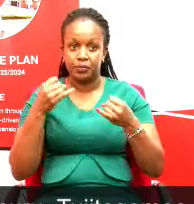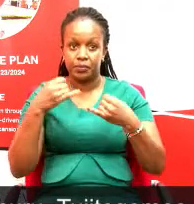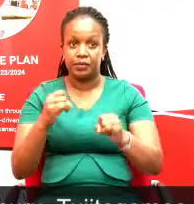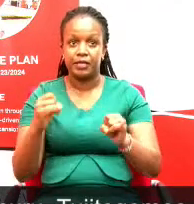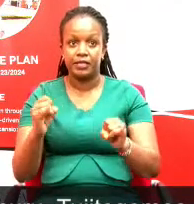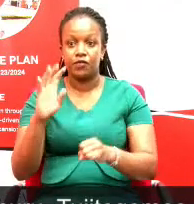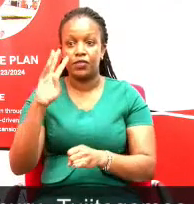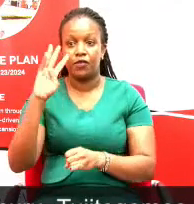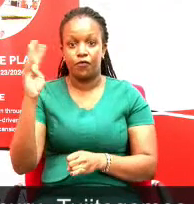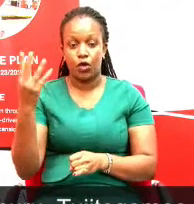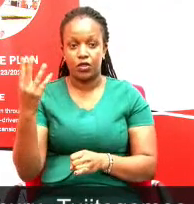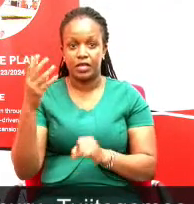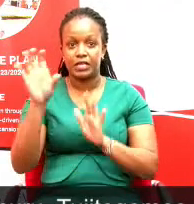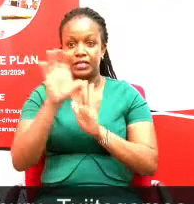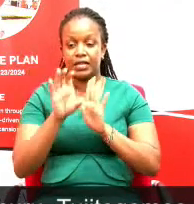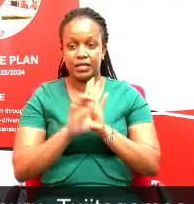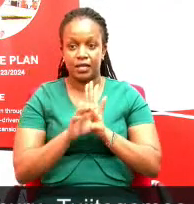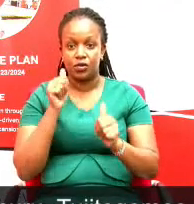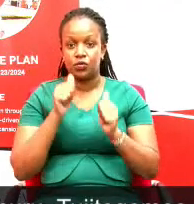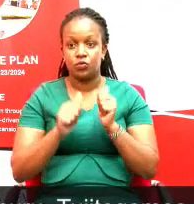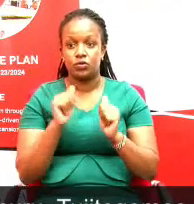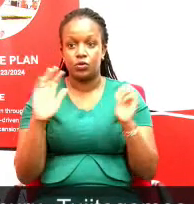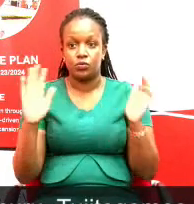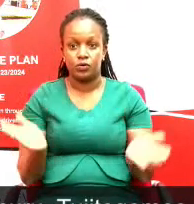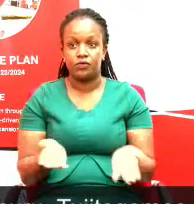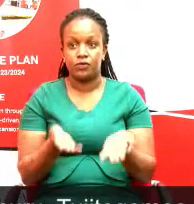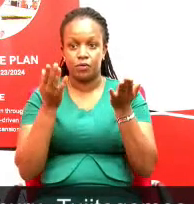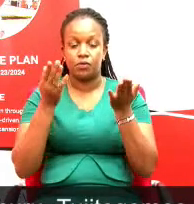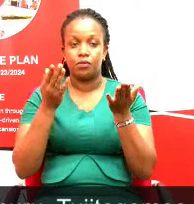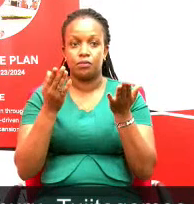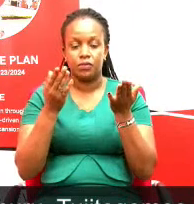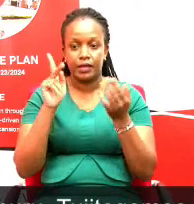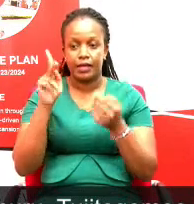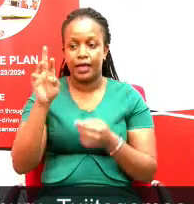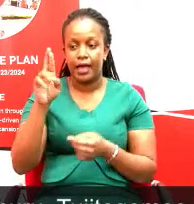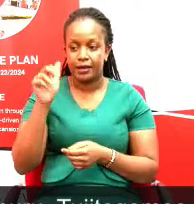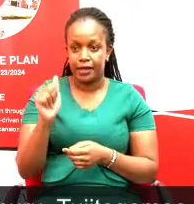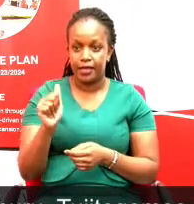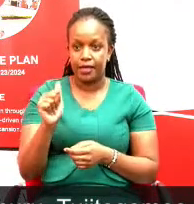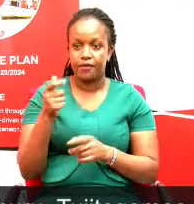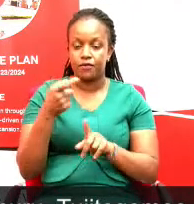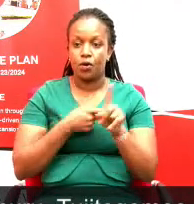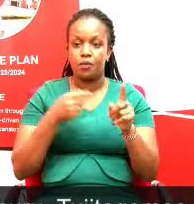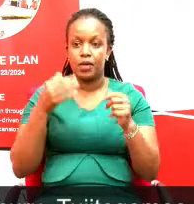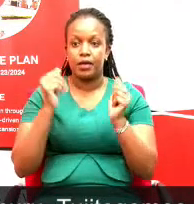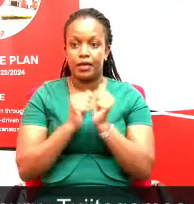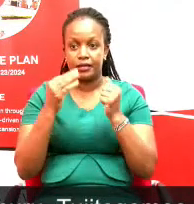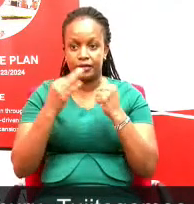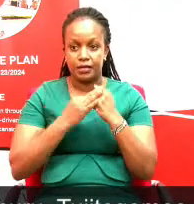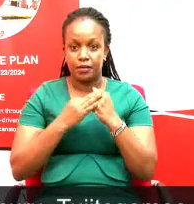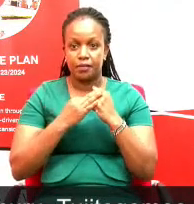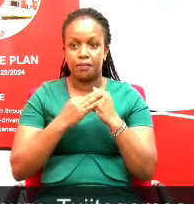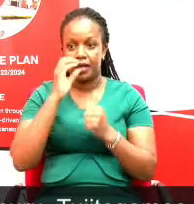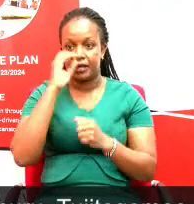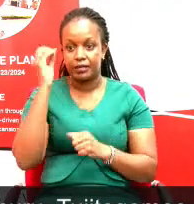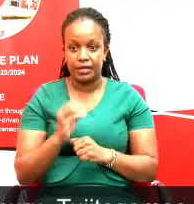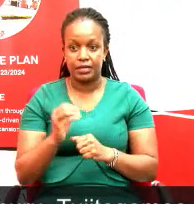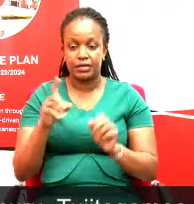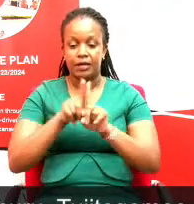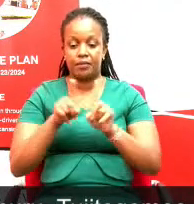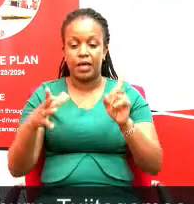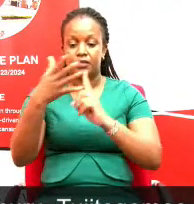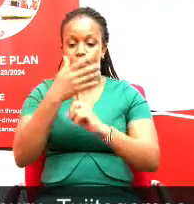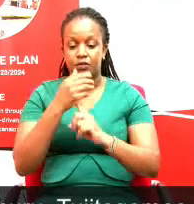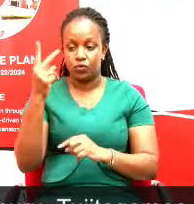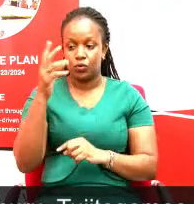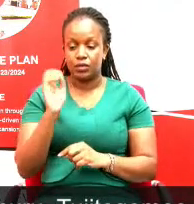Port Charter aimed at improving pre-arrival cargo clearance from 18% to 23%, but only achieved